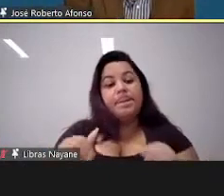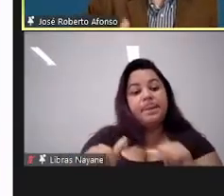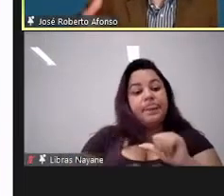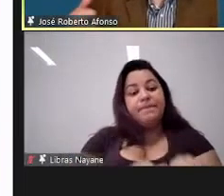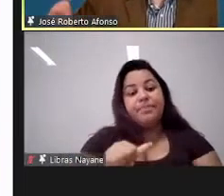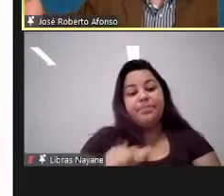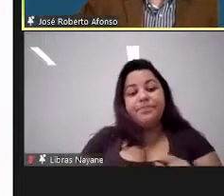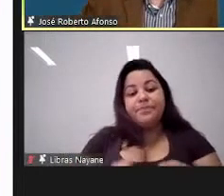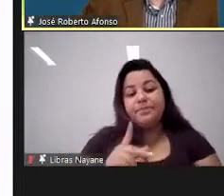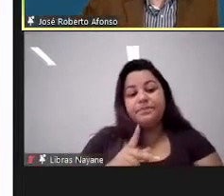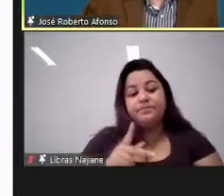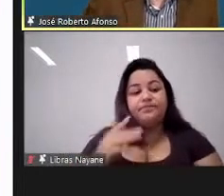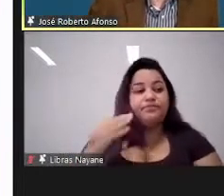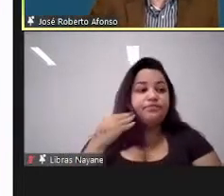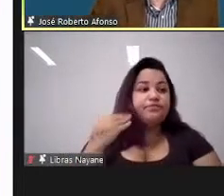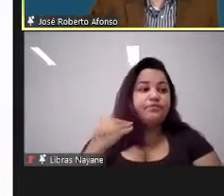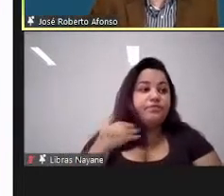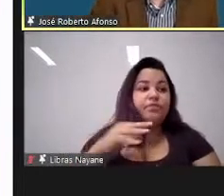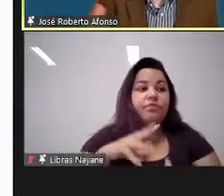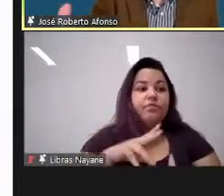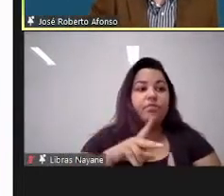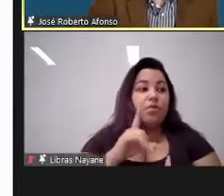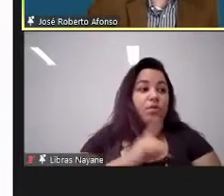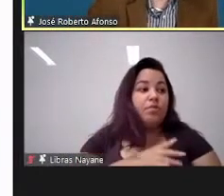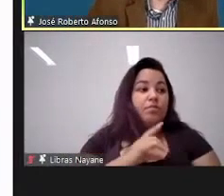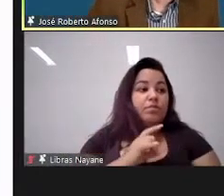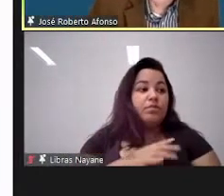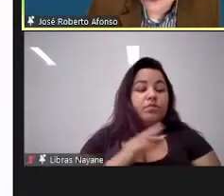the challenge to change this